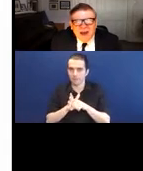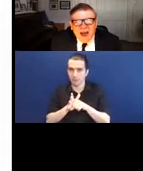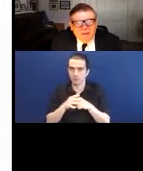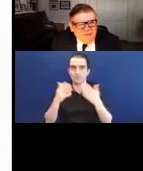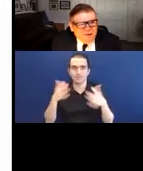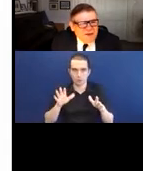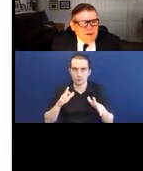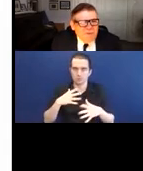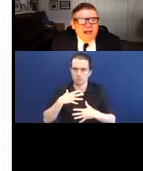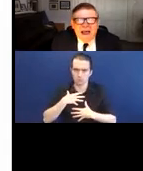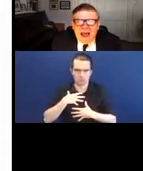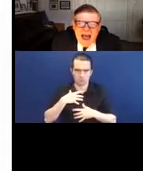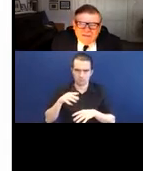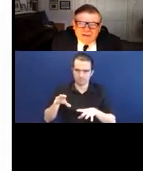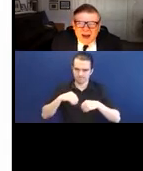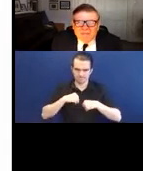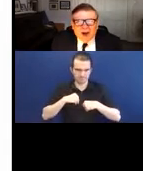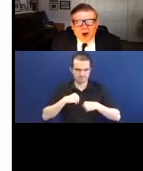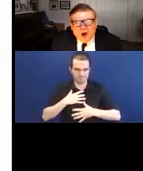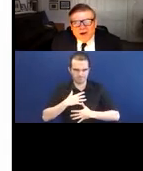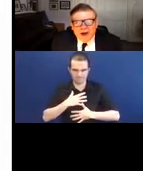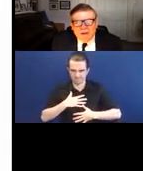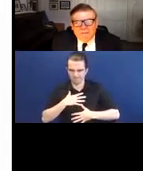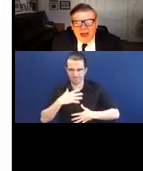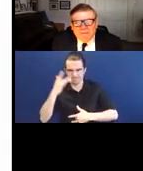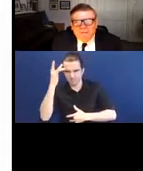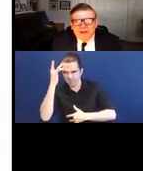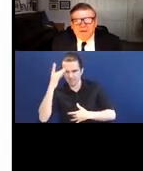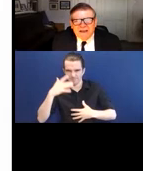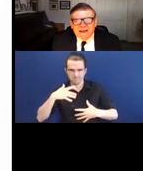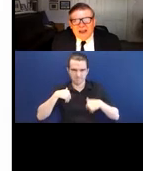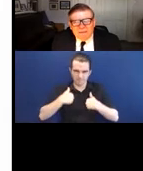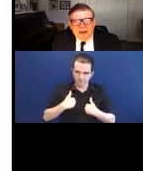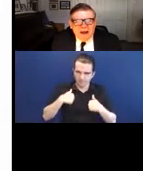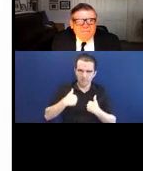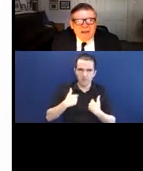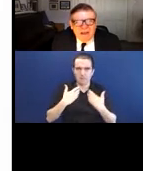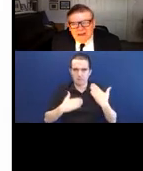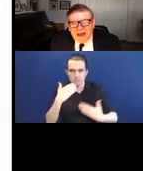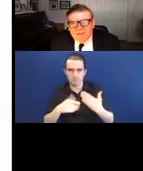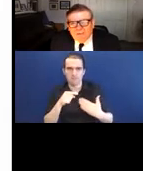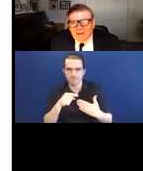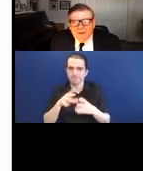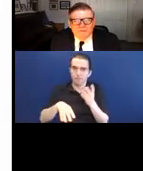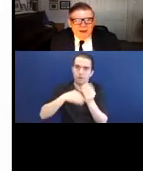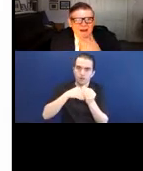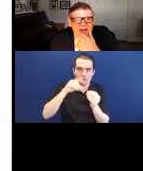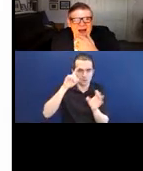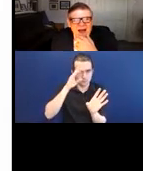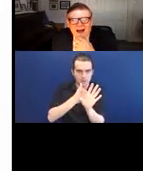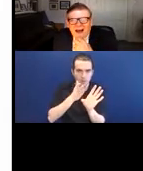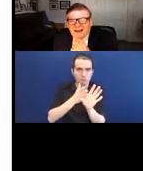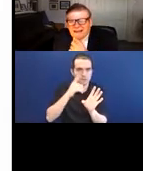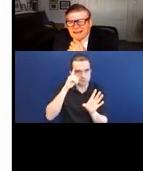substantial time. And therefore, these people have developed a long-term impairment, which means that they become disabled people.